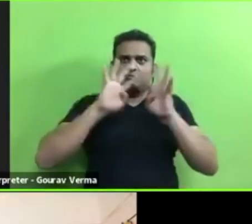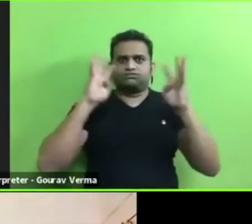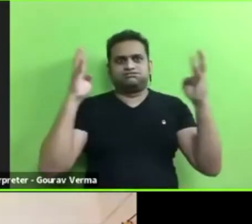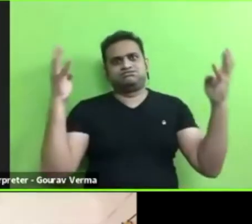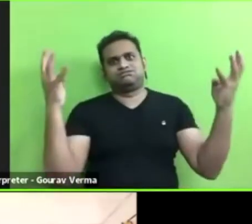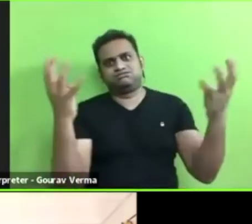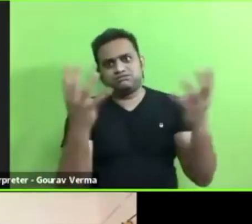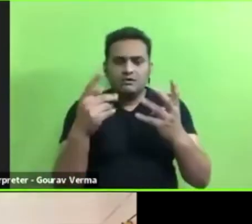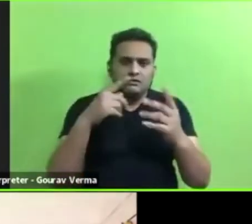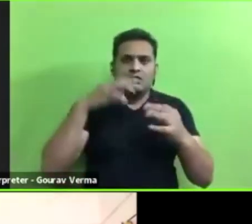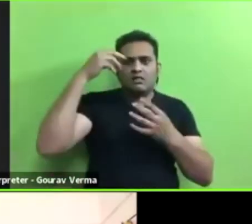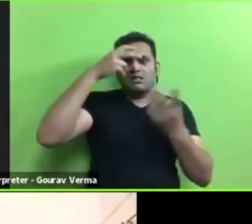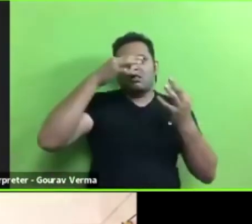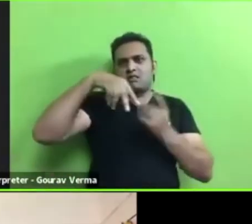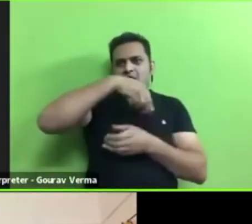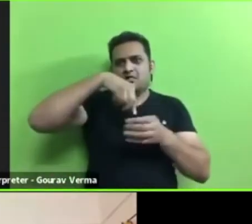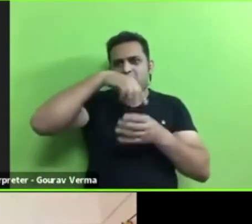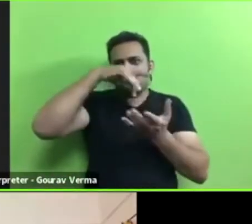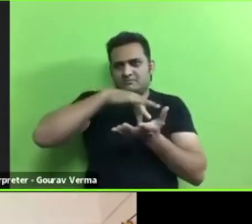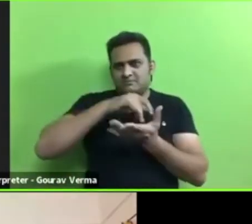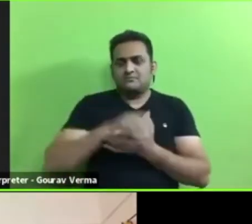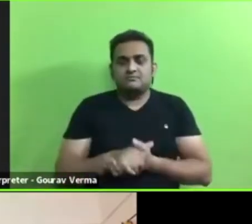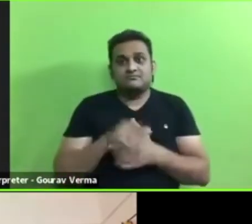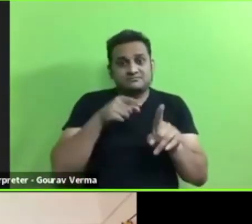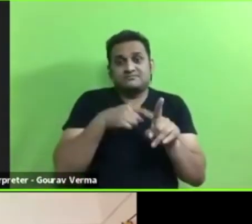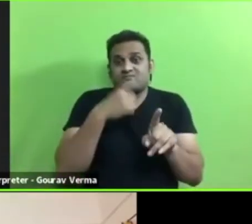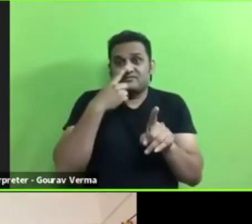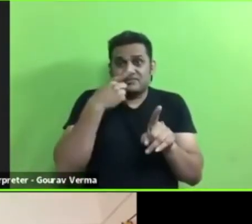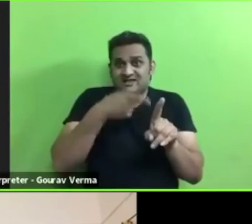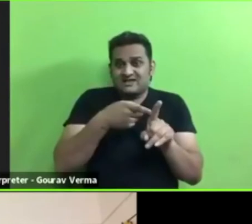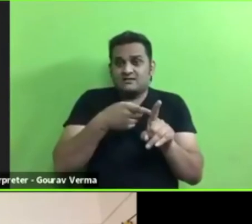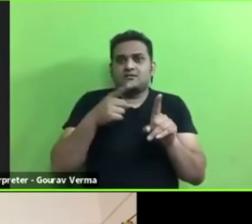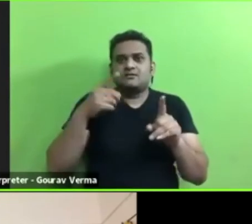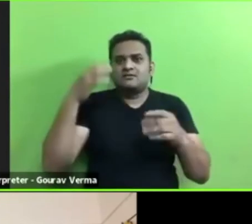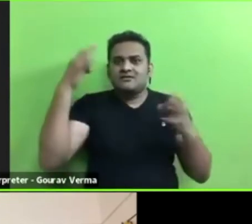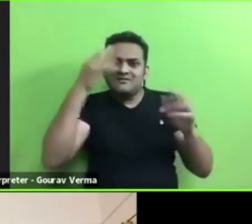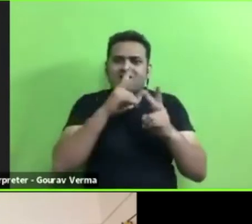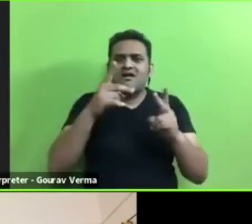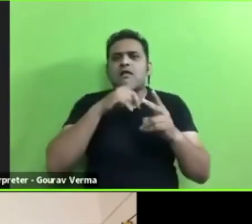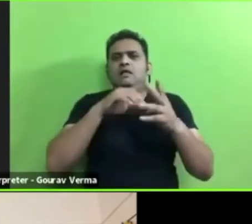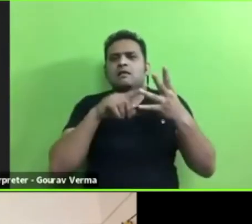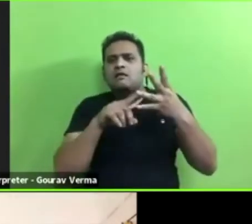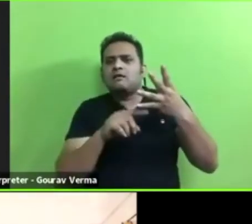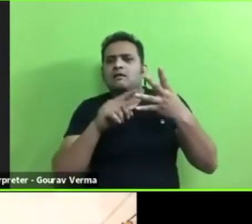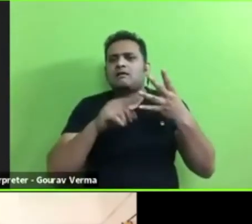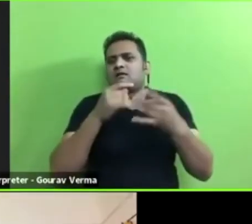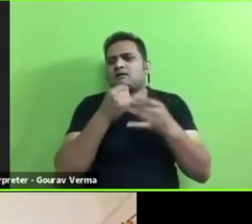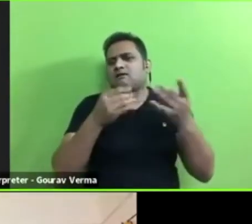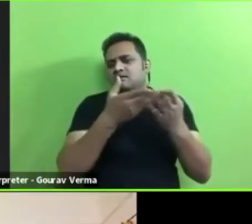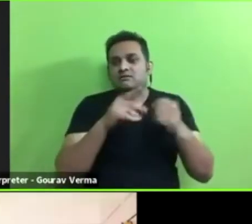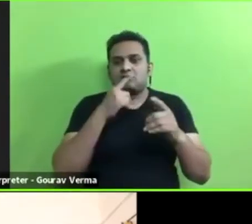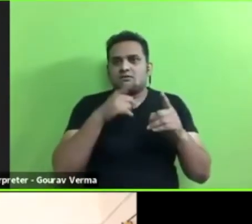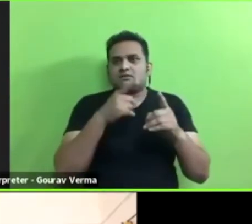that. Yeah. But then, the women who were performing in Tamasha were Dalit women, and their stories are very much of, being